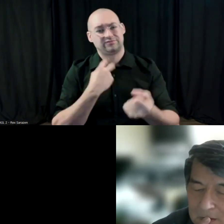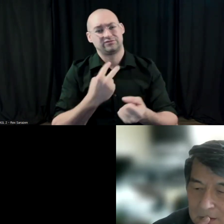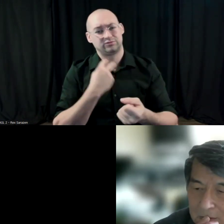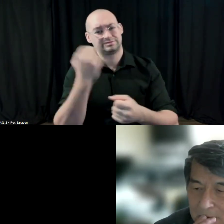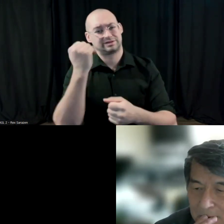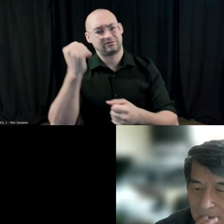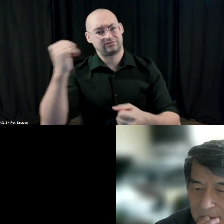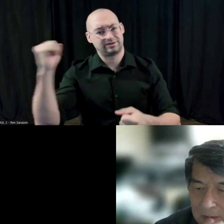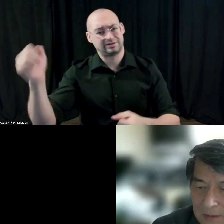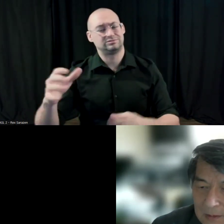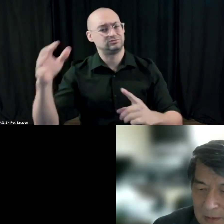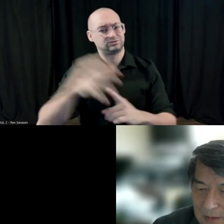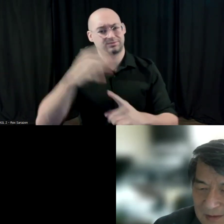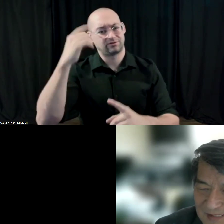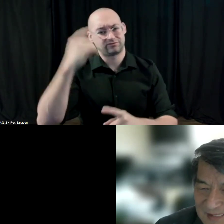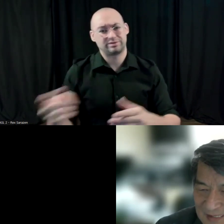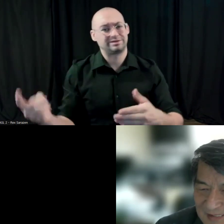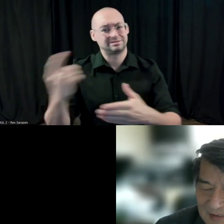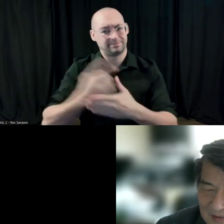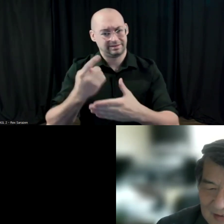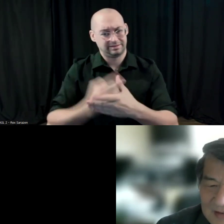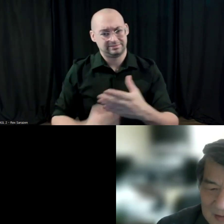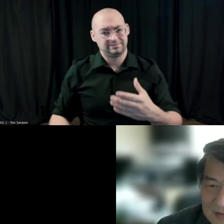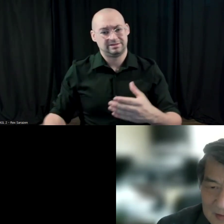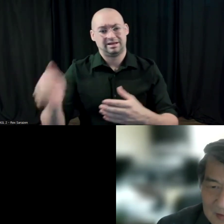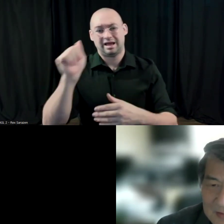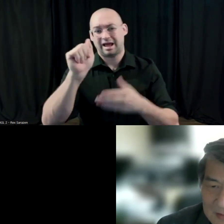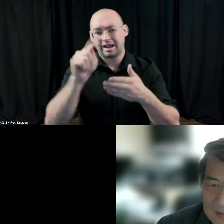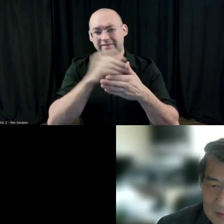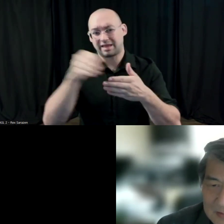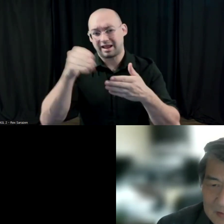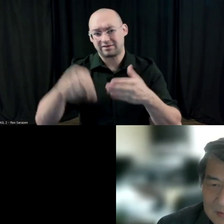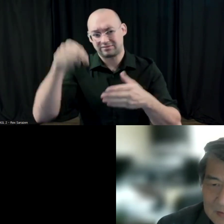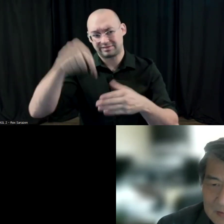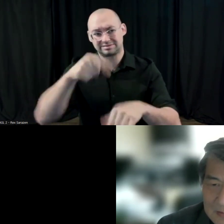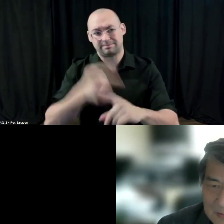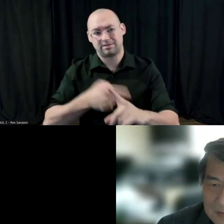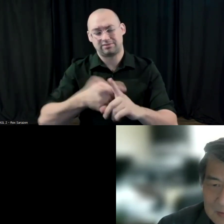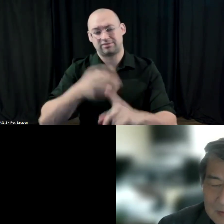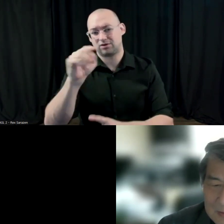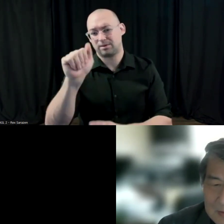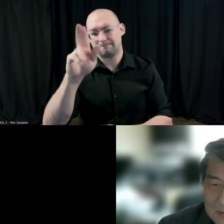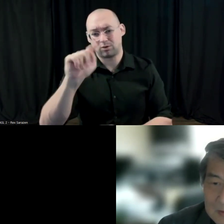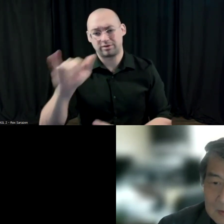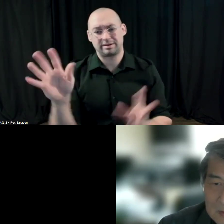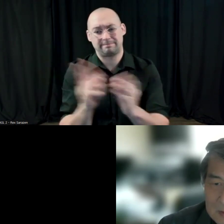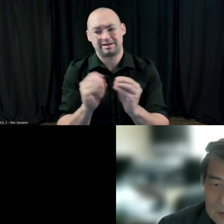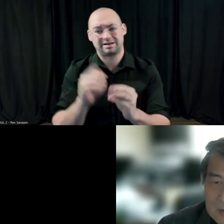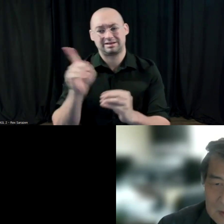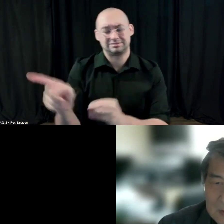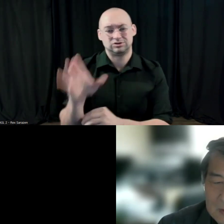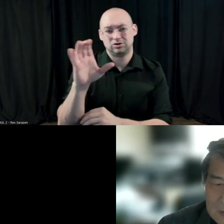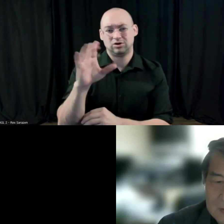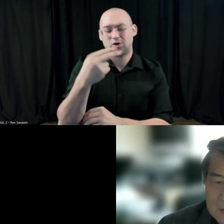advocate, a champion for disability. At the end of this month, Marty will be leaving his post and his participation in the DACLAC,